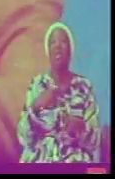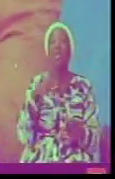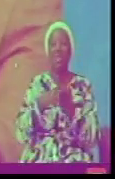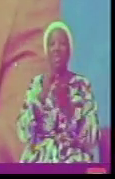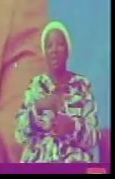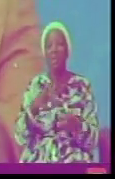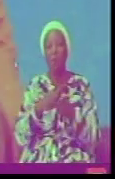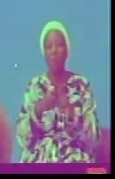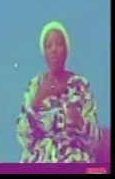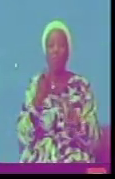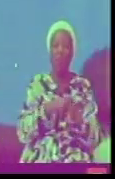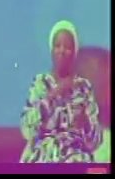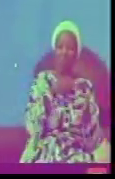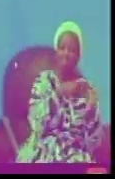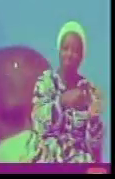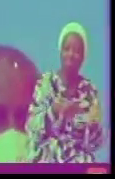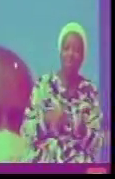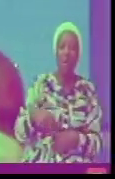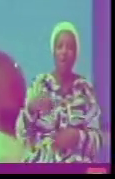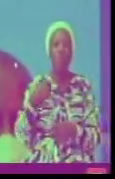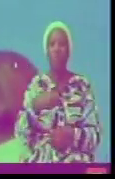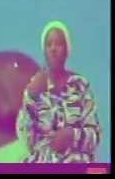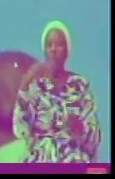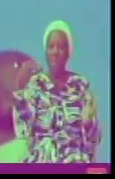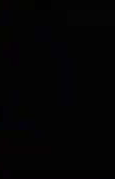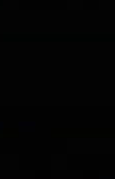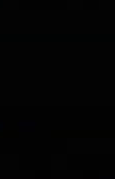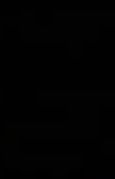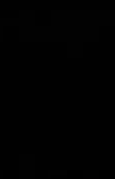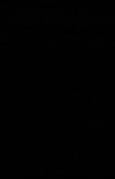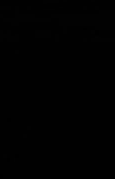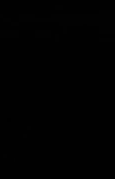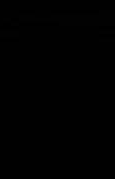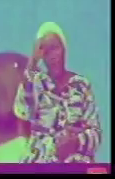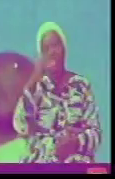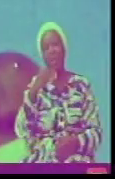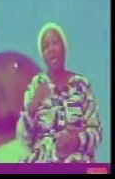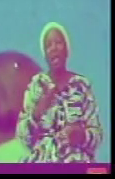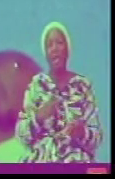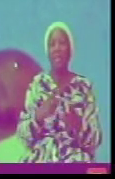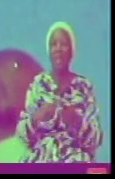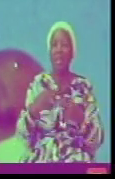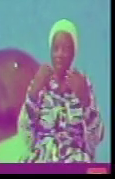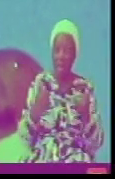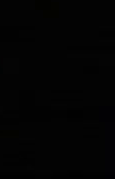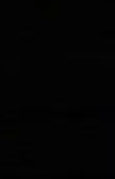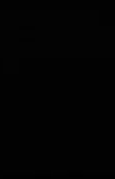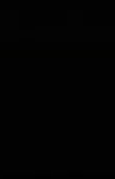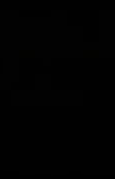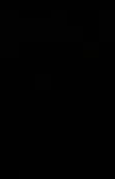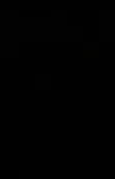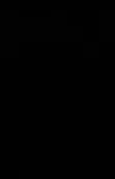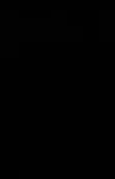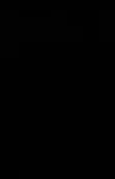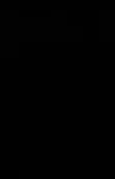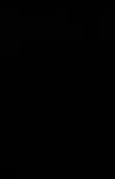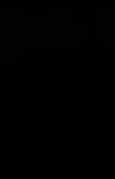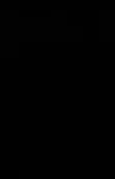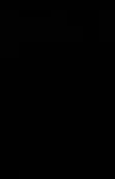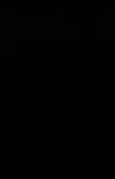is the fault of so-and-so. We speak against God. We speak against man. Now,